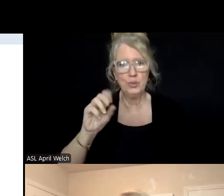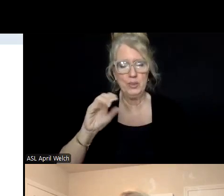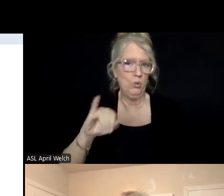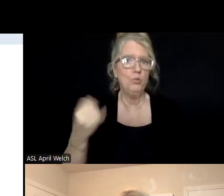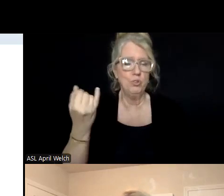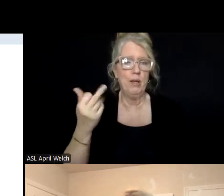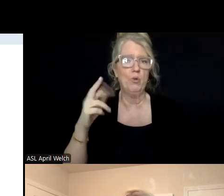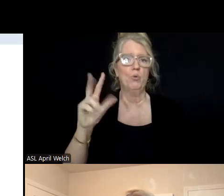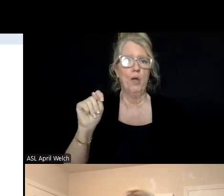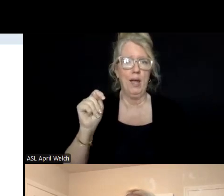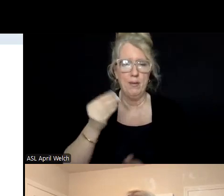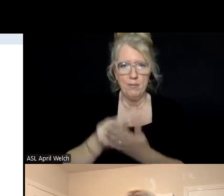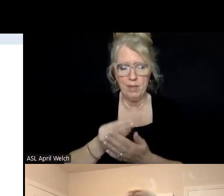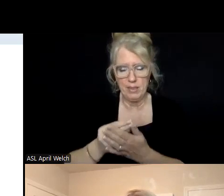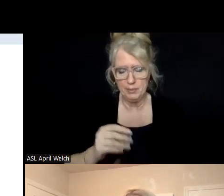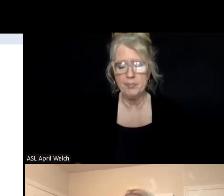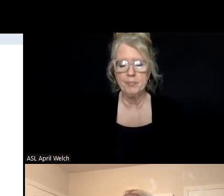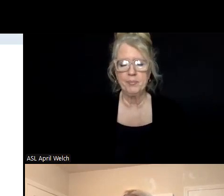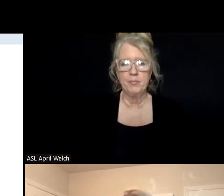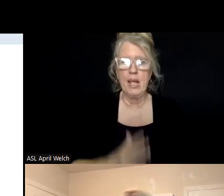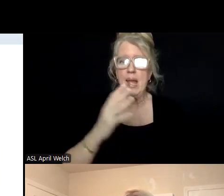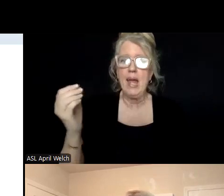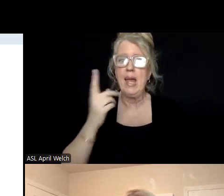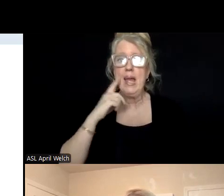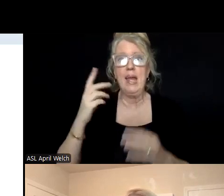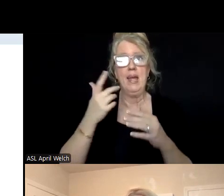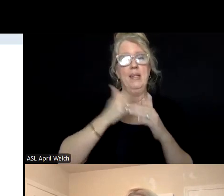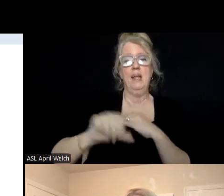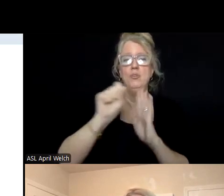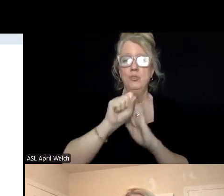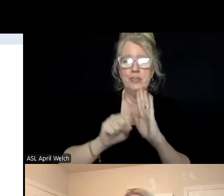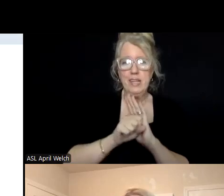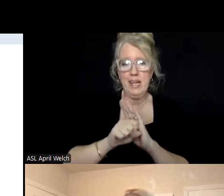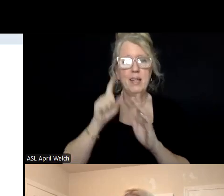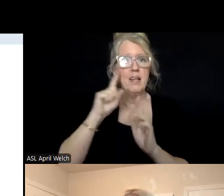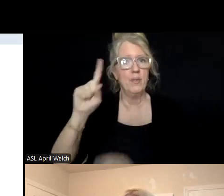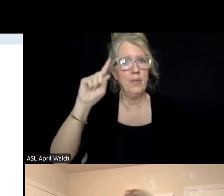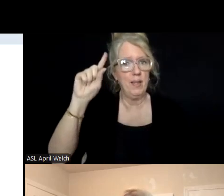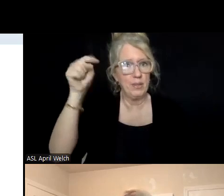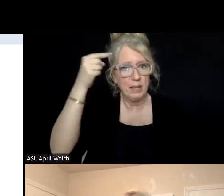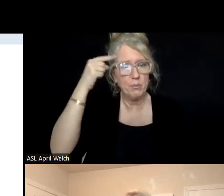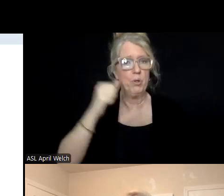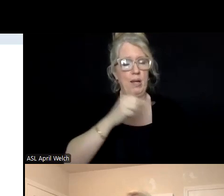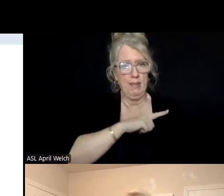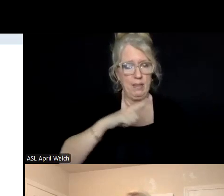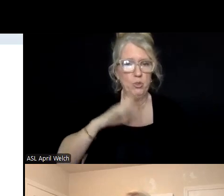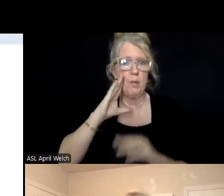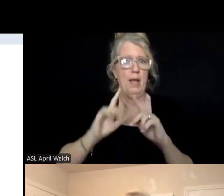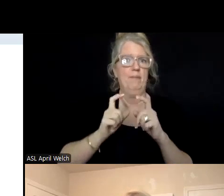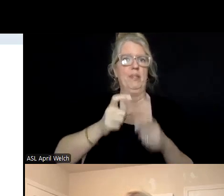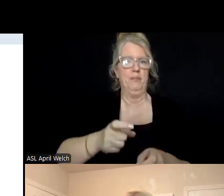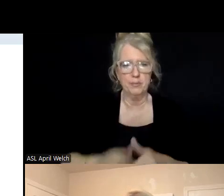funding and considerably more in state grants that their governors or legislatures have given them to